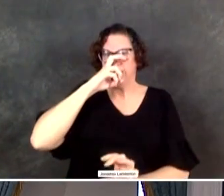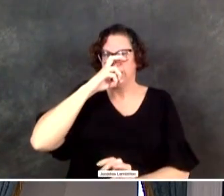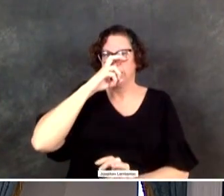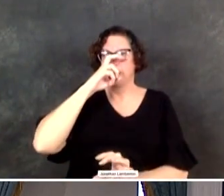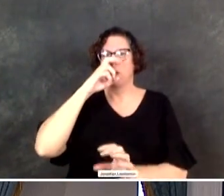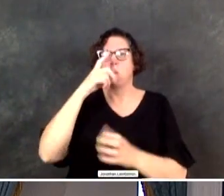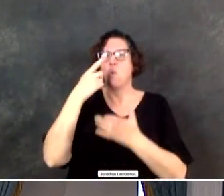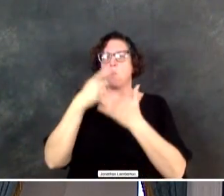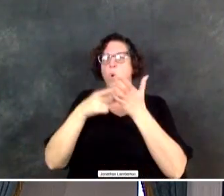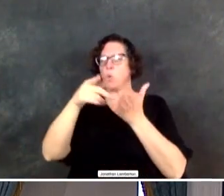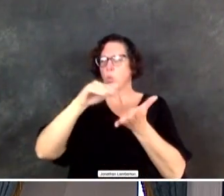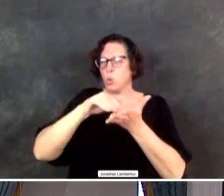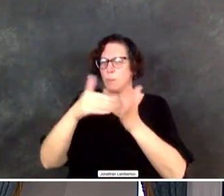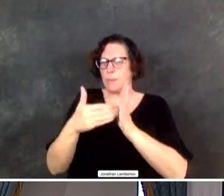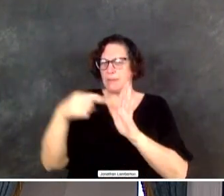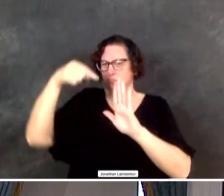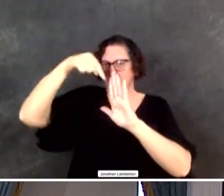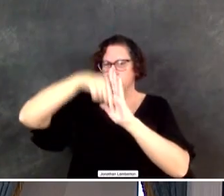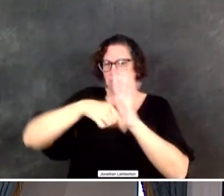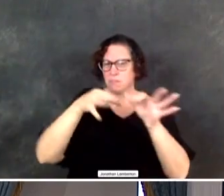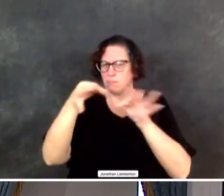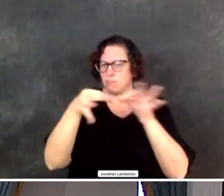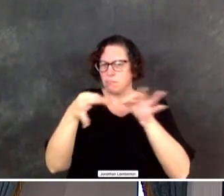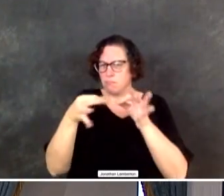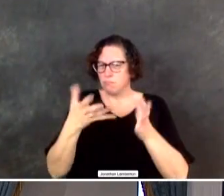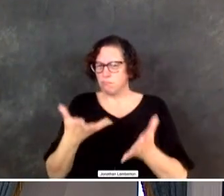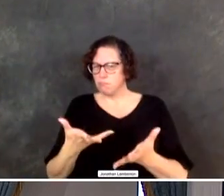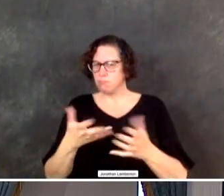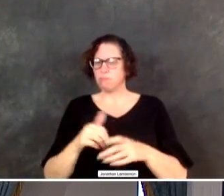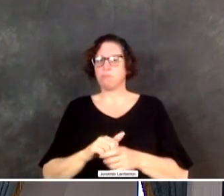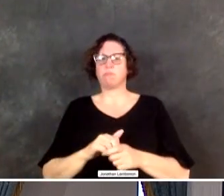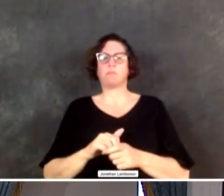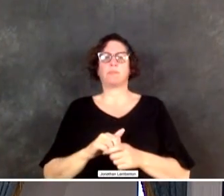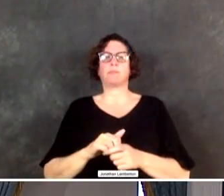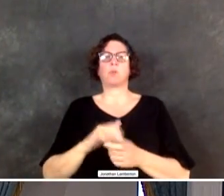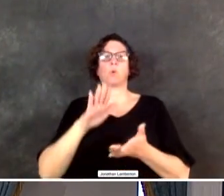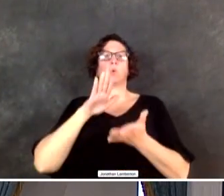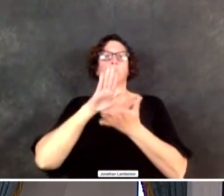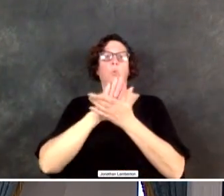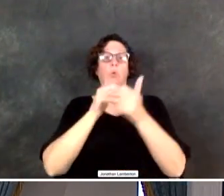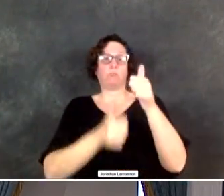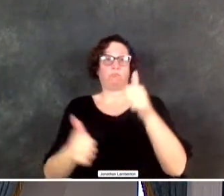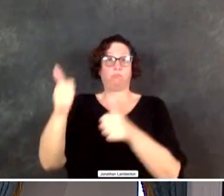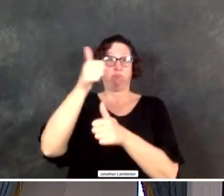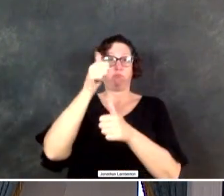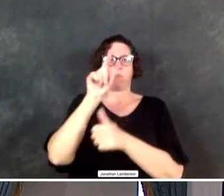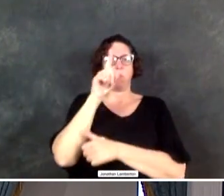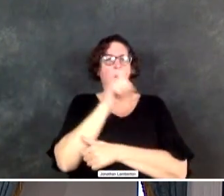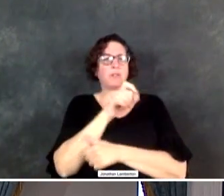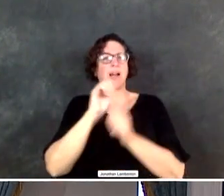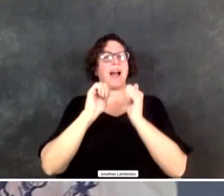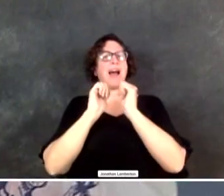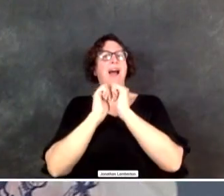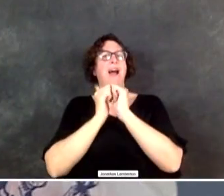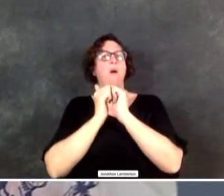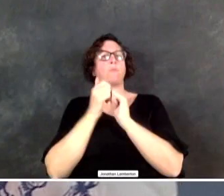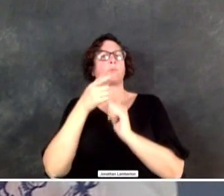the status quo? And for the chancellor, to what extent are students being graded for this semester?